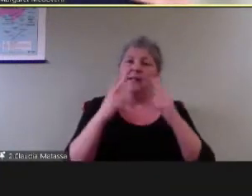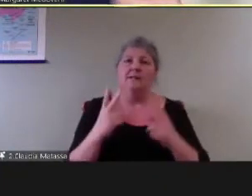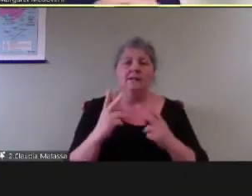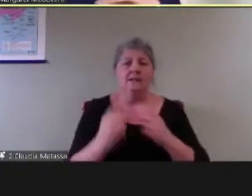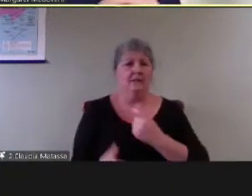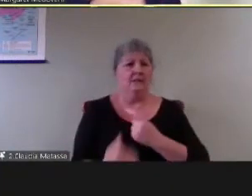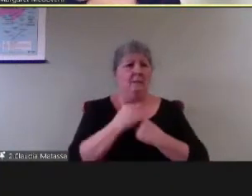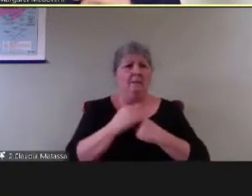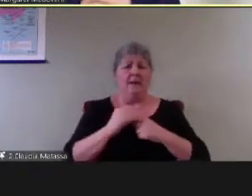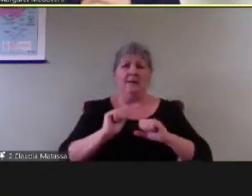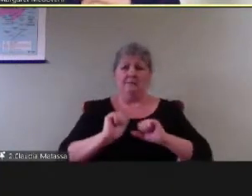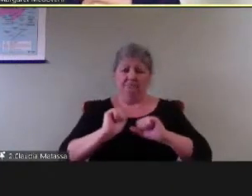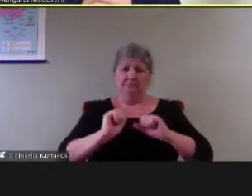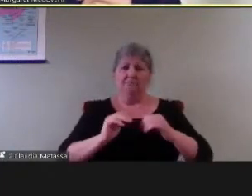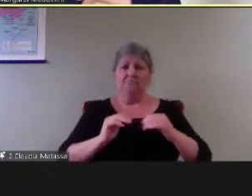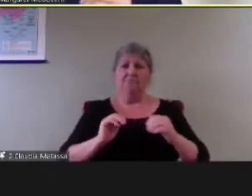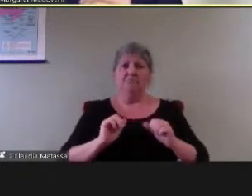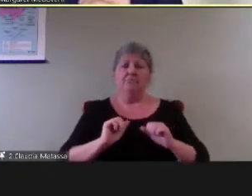impacting level.